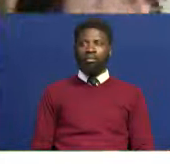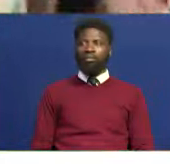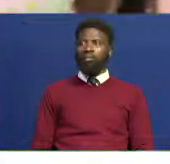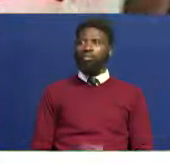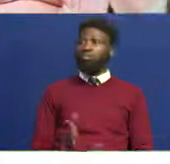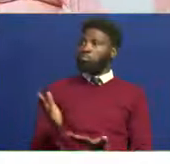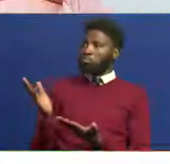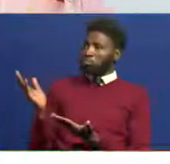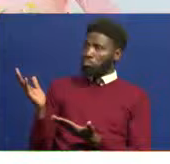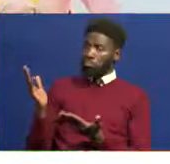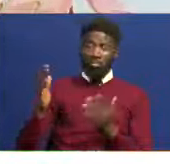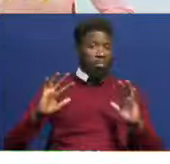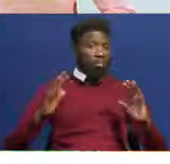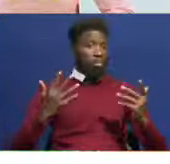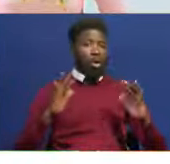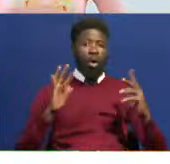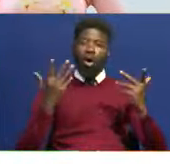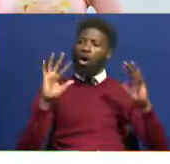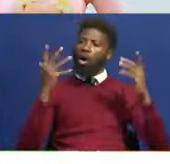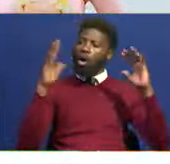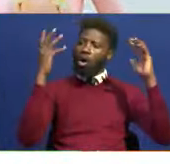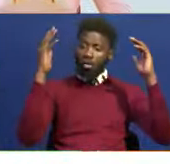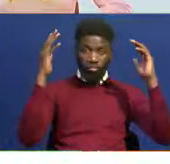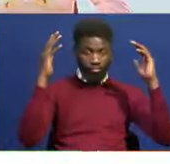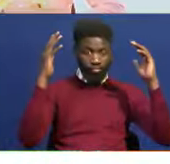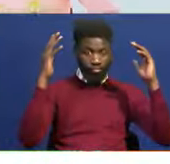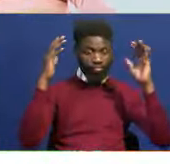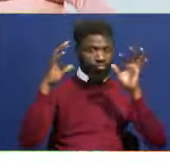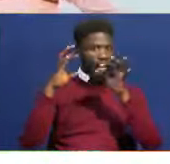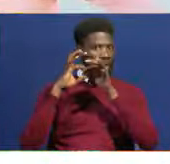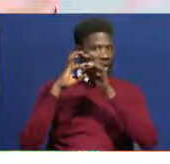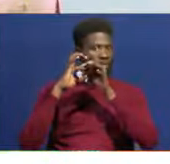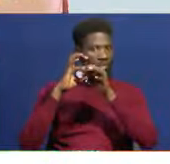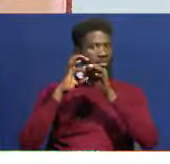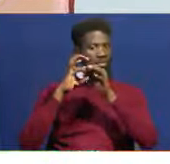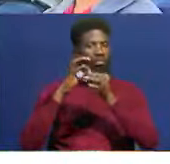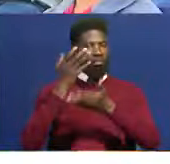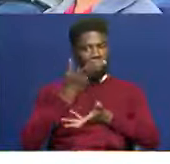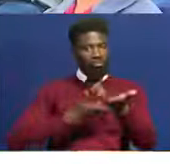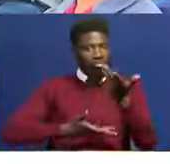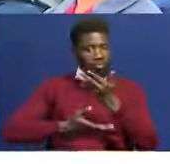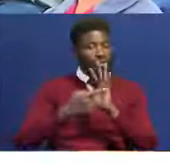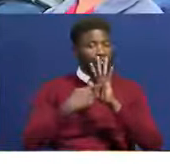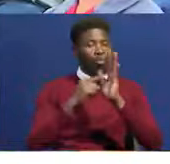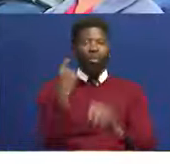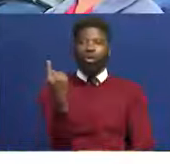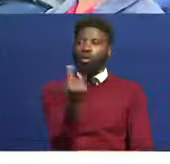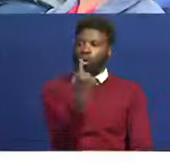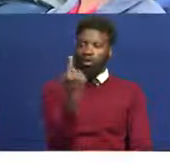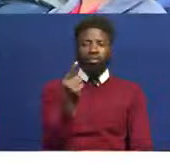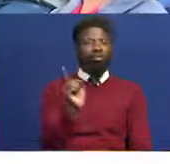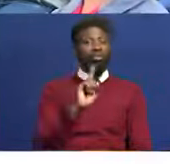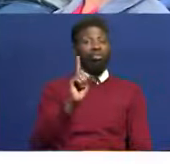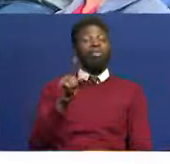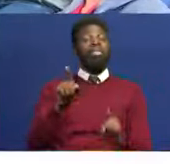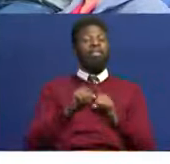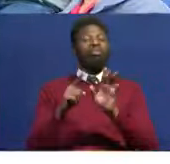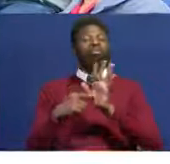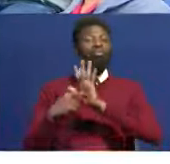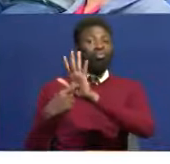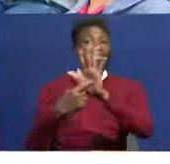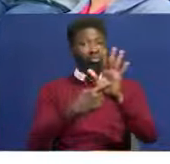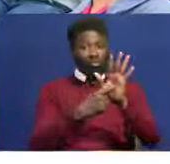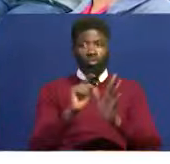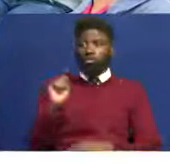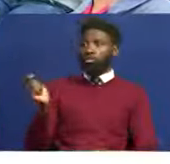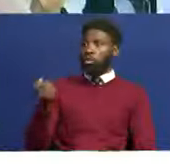This festive occasion served as more than just a cultural exchange. It highlighted the growing synergy between the two communities,